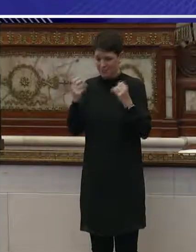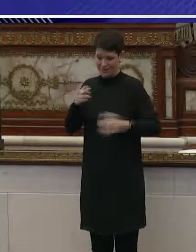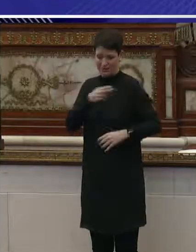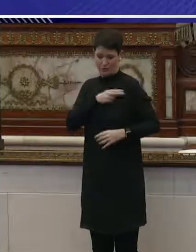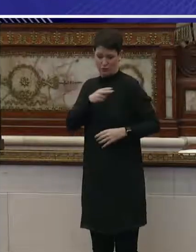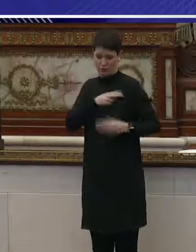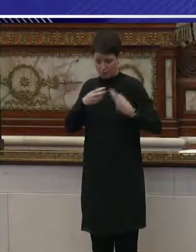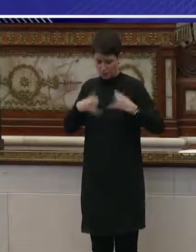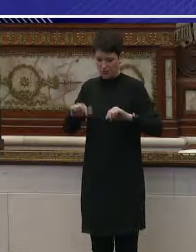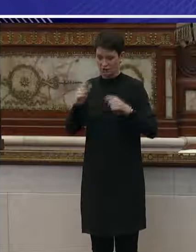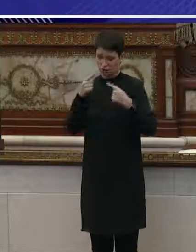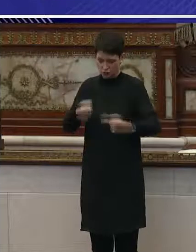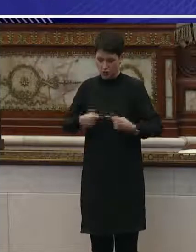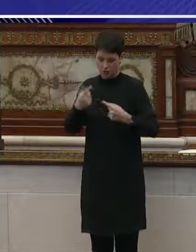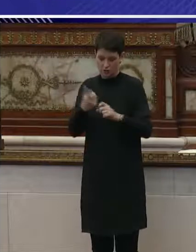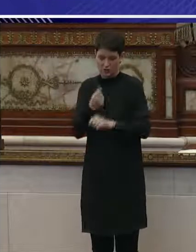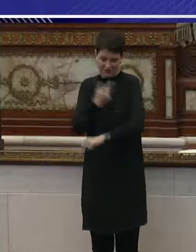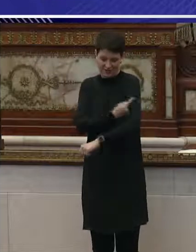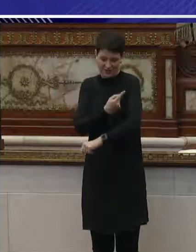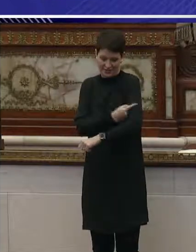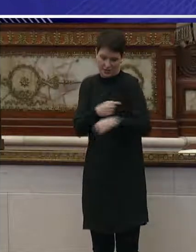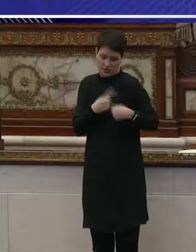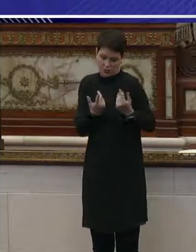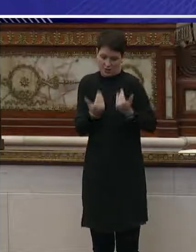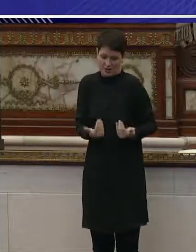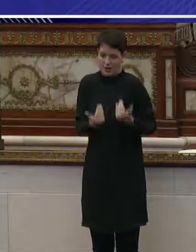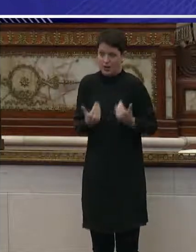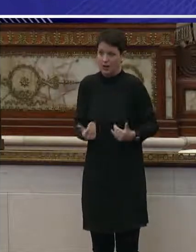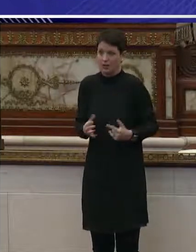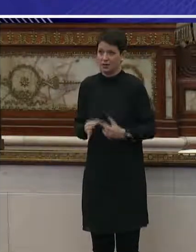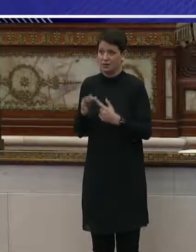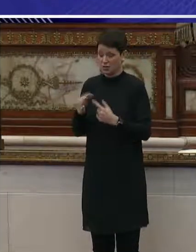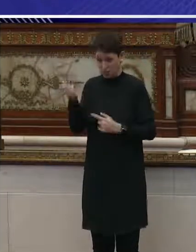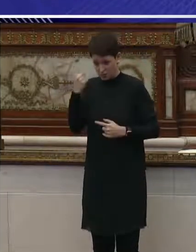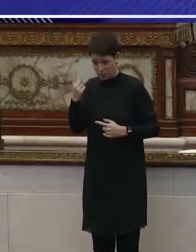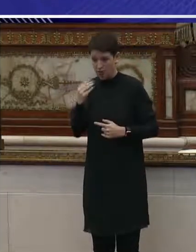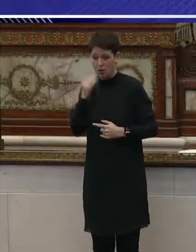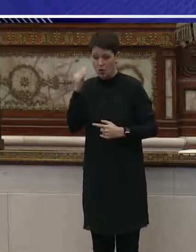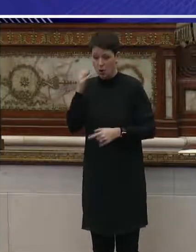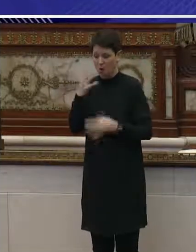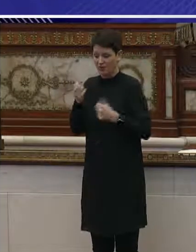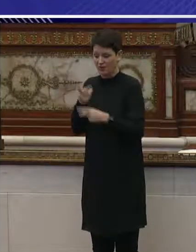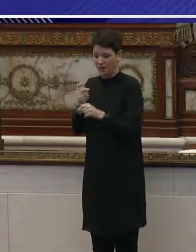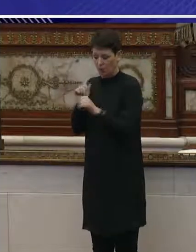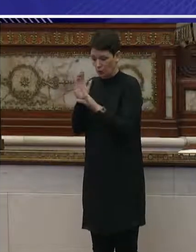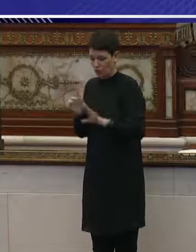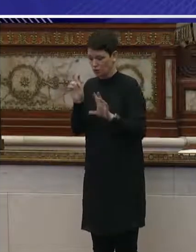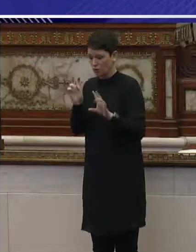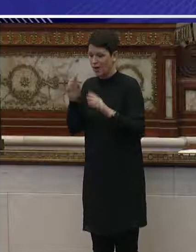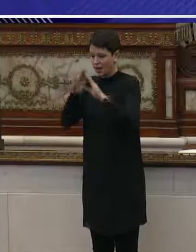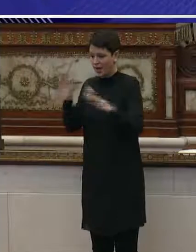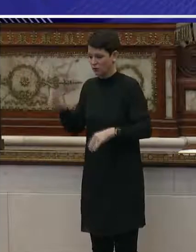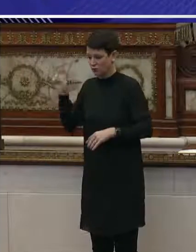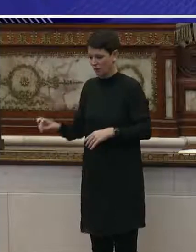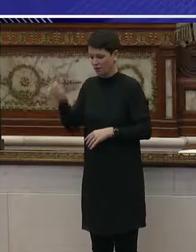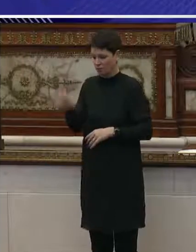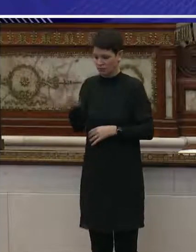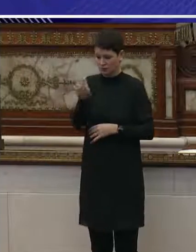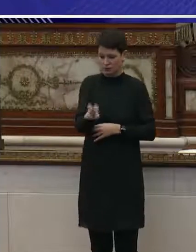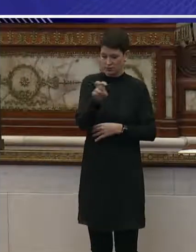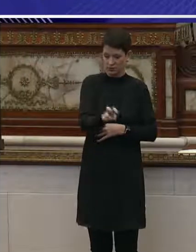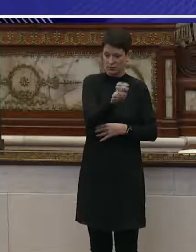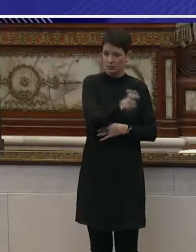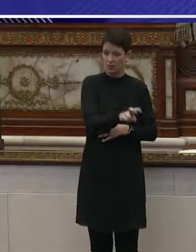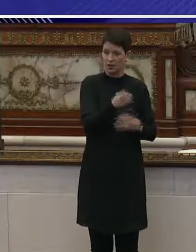who are still struggling to get vaccinated right now, especially understanding that home healthcare workers travel from household to household.